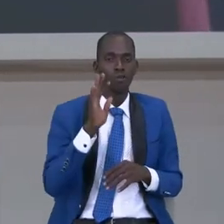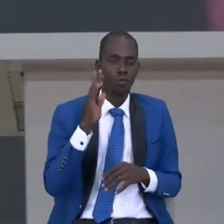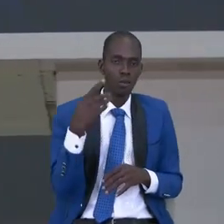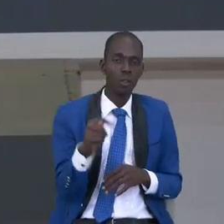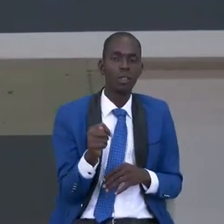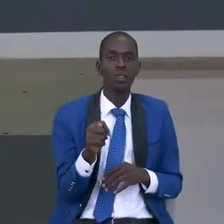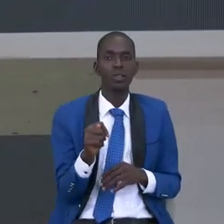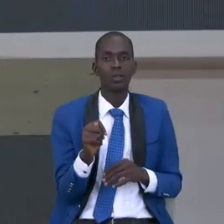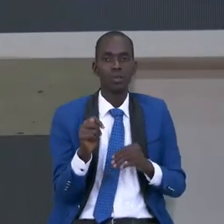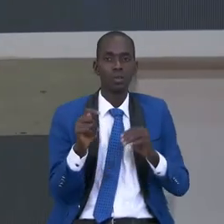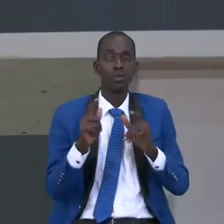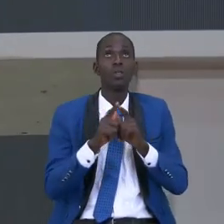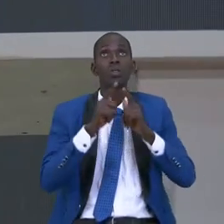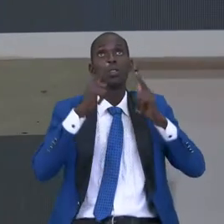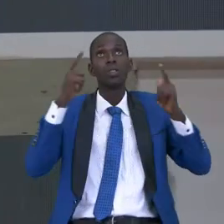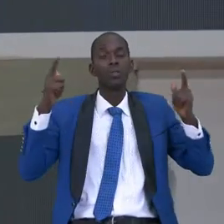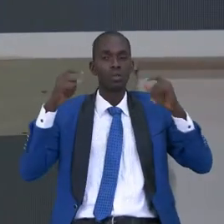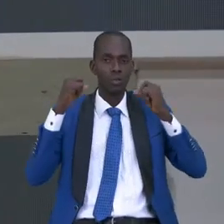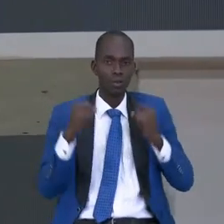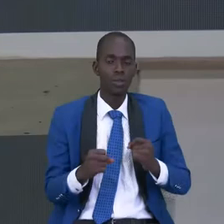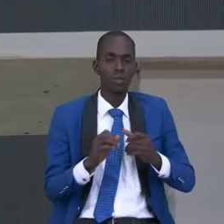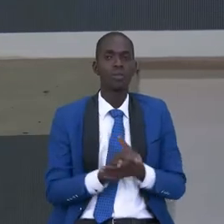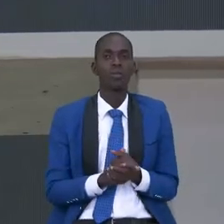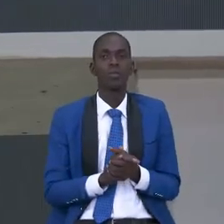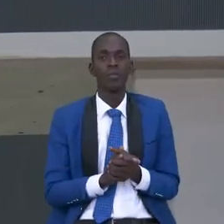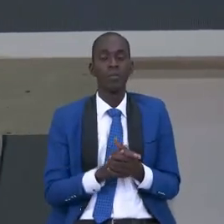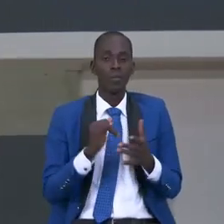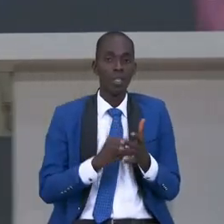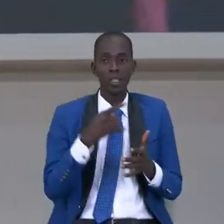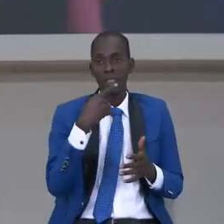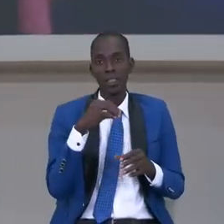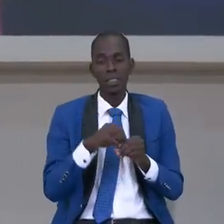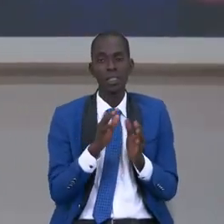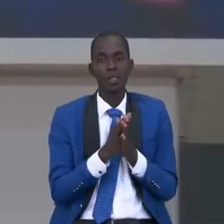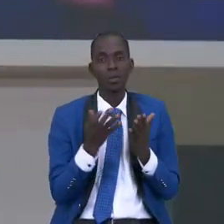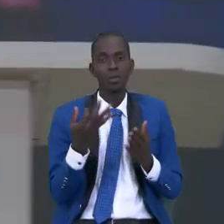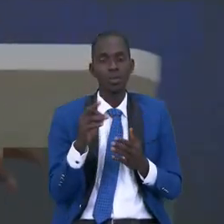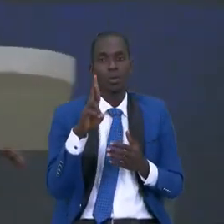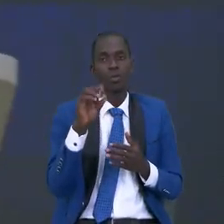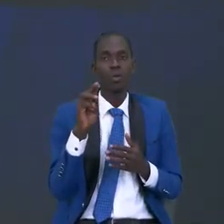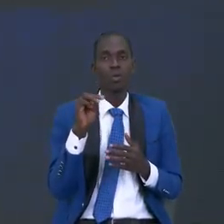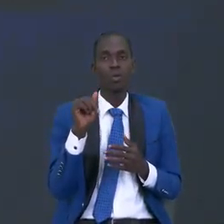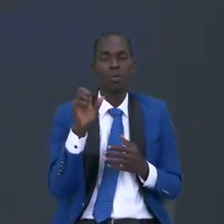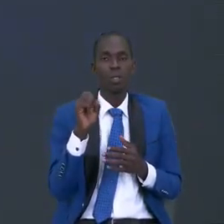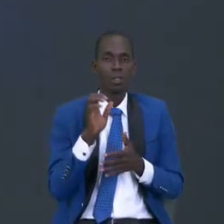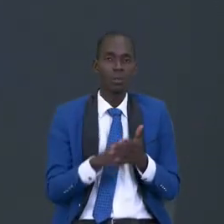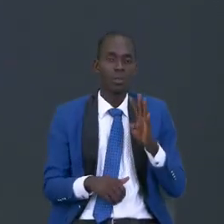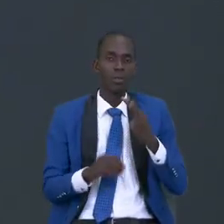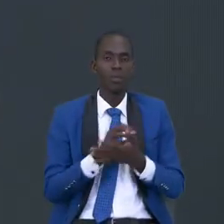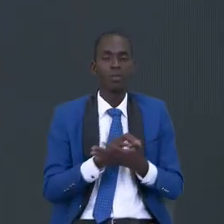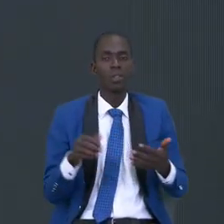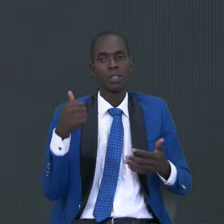wonder of supernatural strength. It tells us in Romans chapter 4, and we're reading from verse